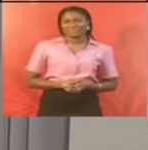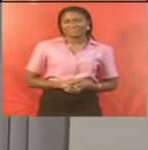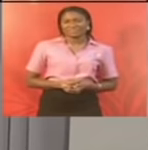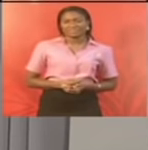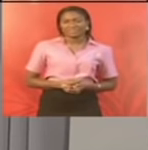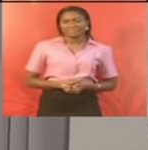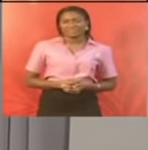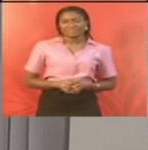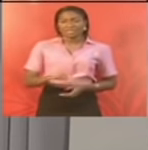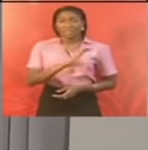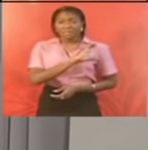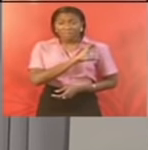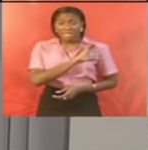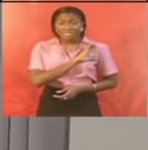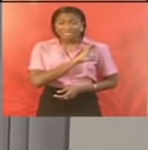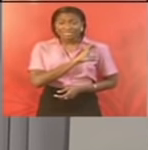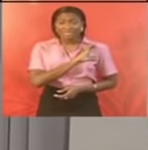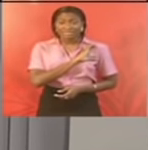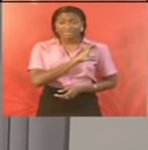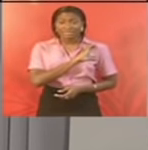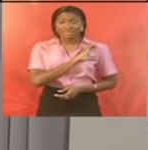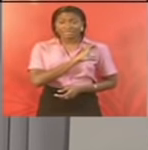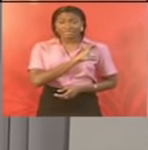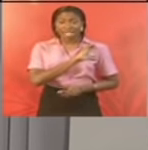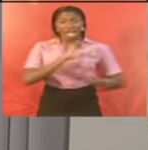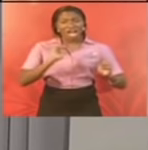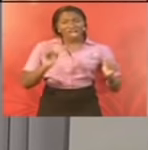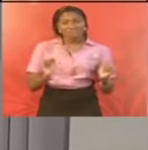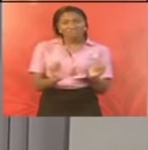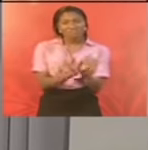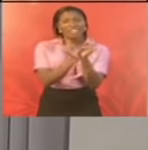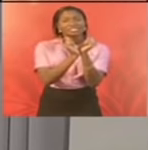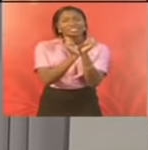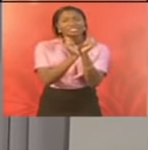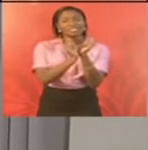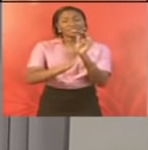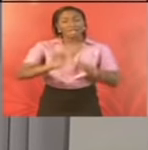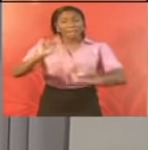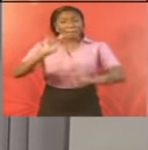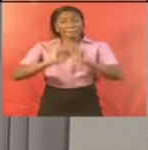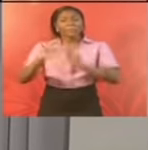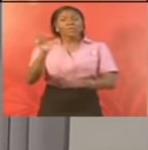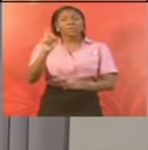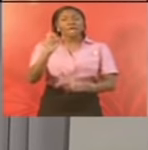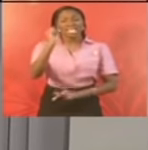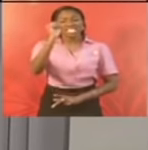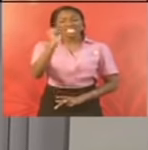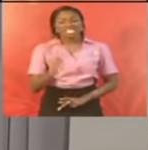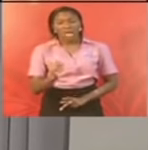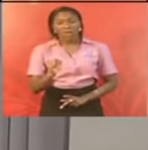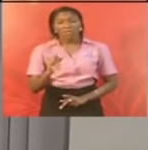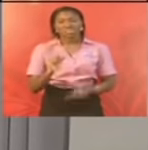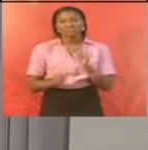The police had to arrest persons in South Trinidad in a